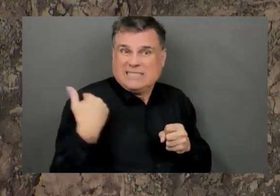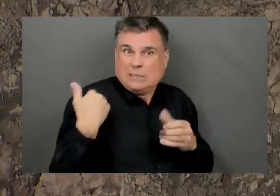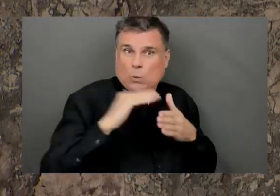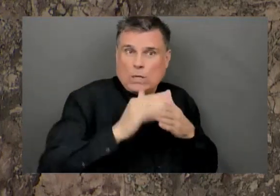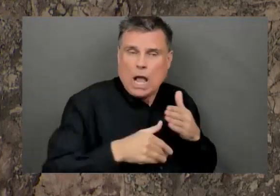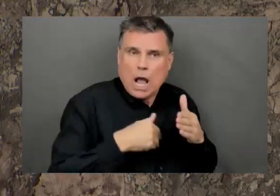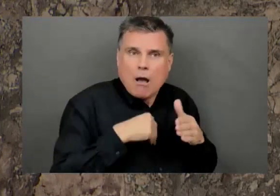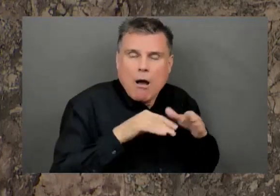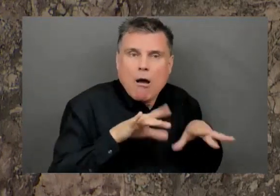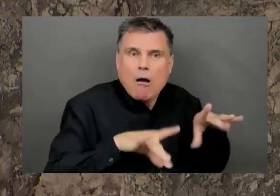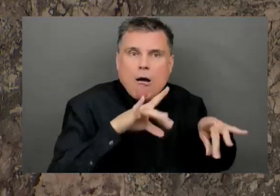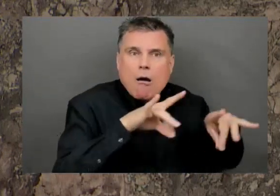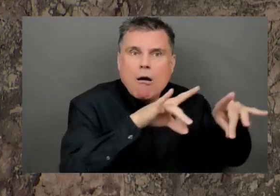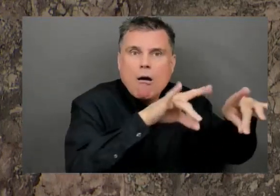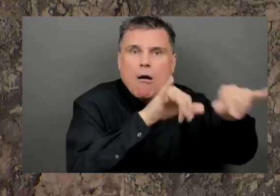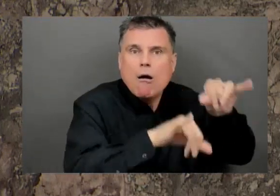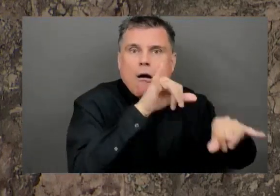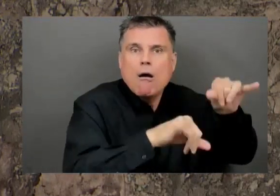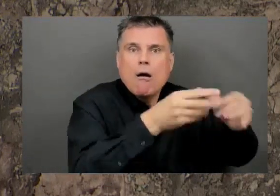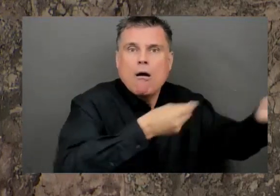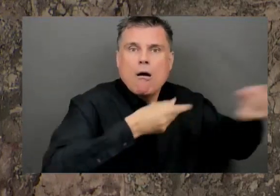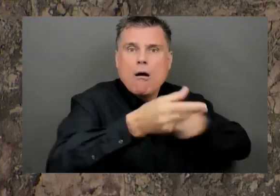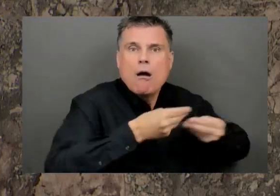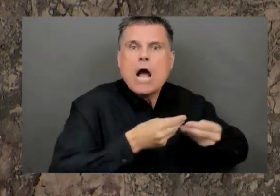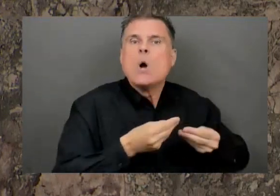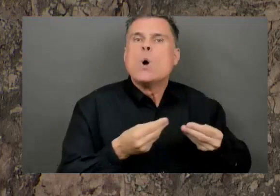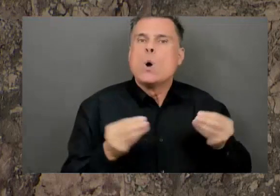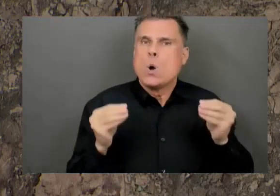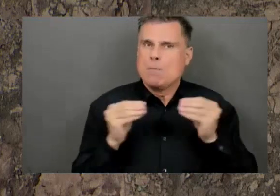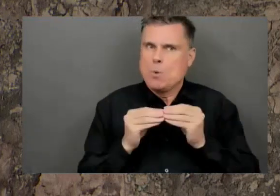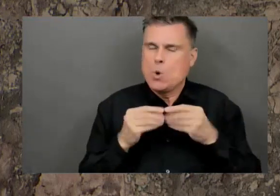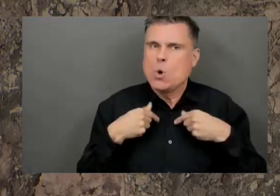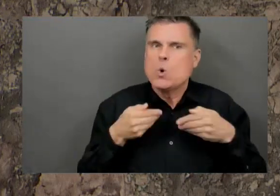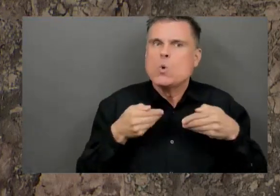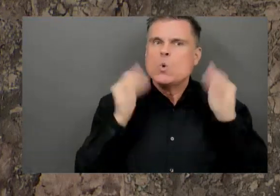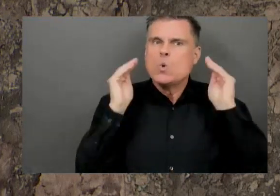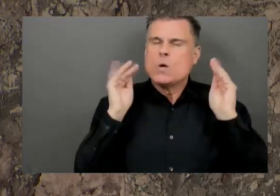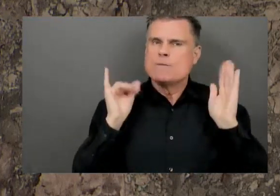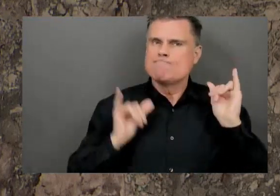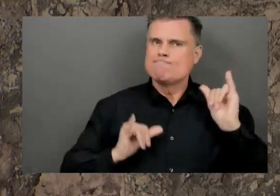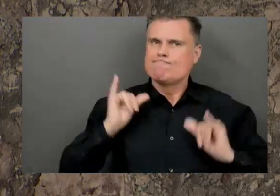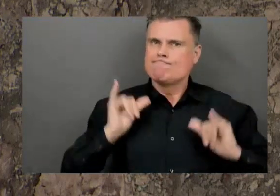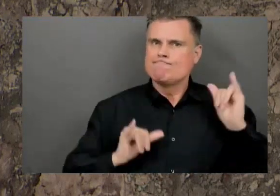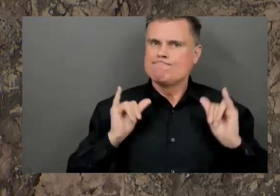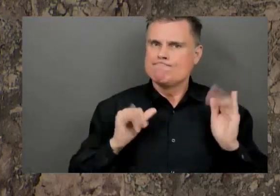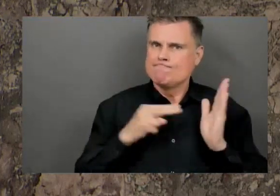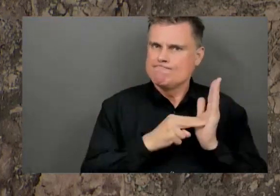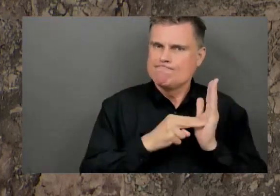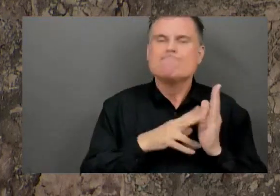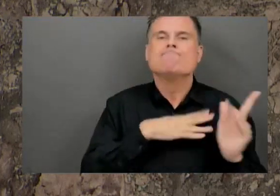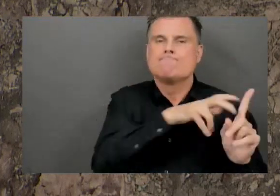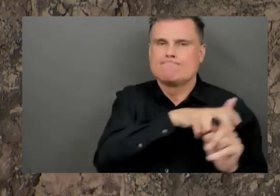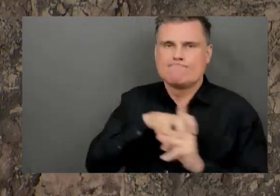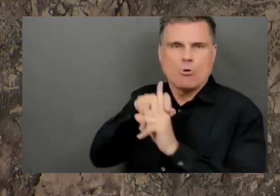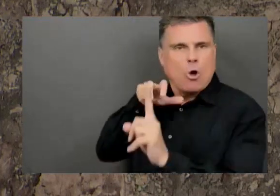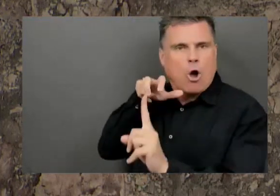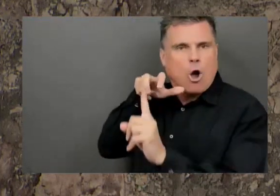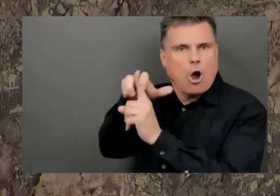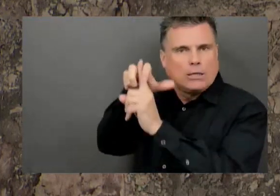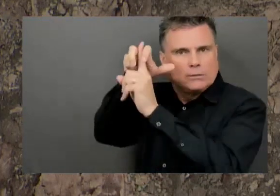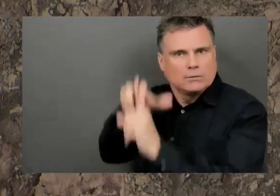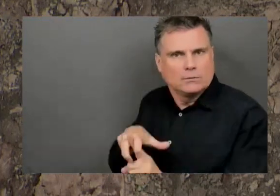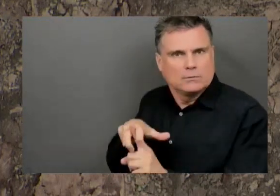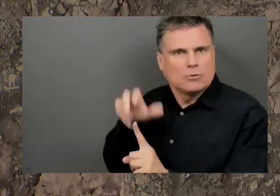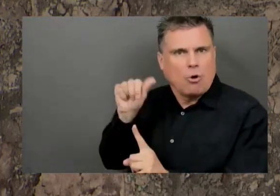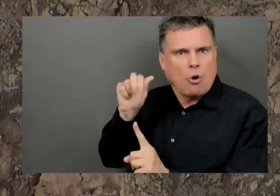further questions. We know that has to go to the Auditor General. That's what's taking place here, Mr. Speaker, so that an independent and a fair review can take